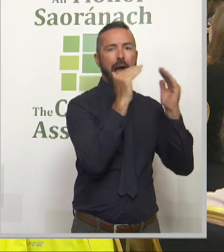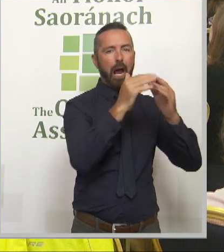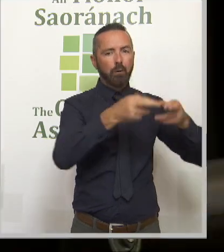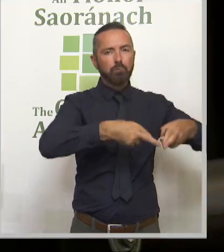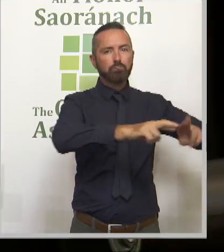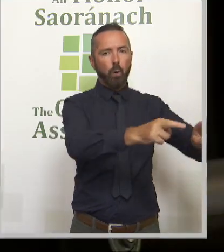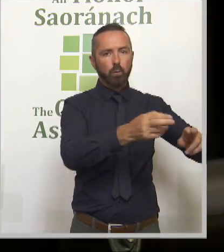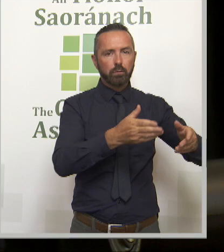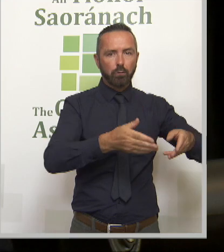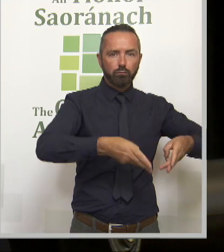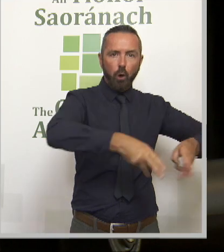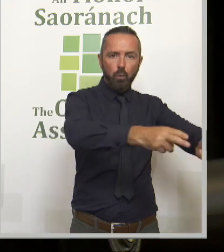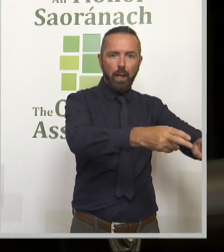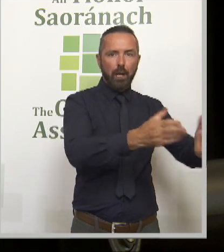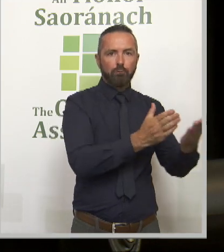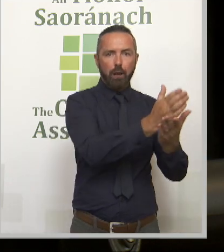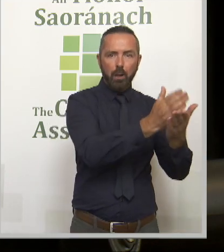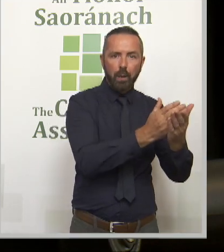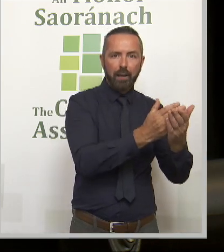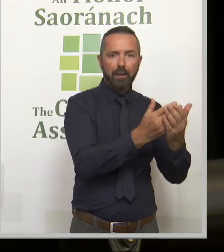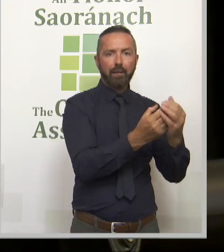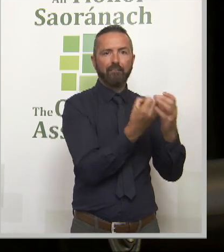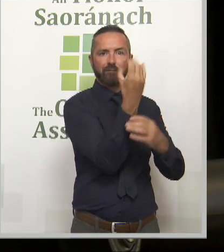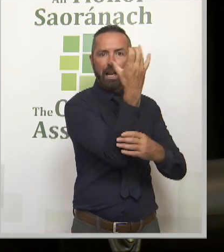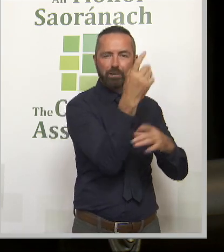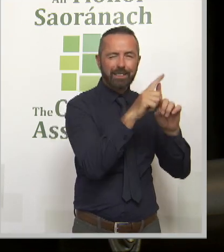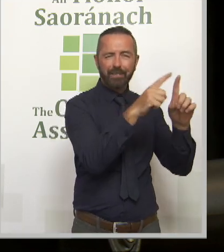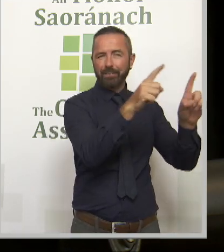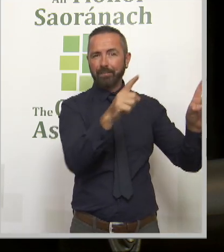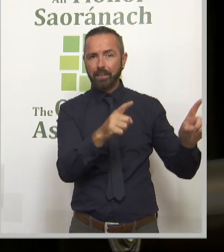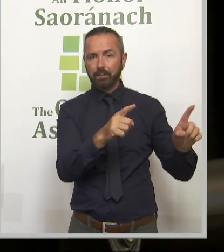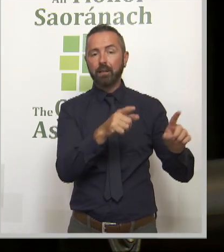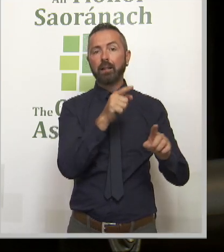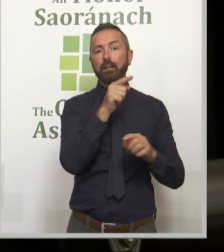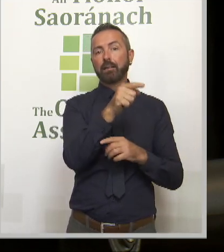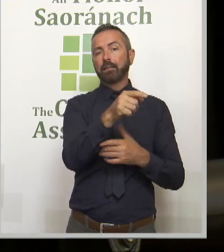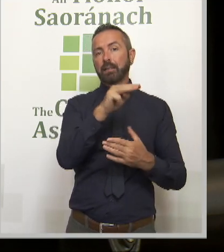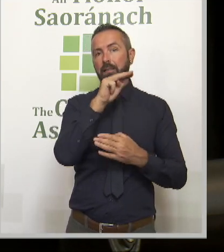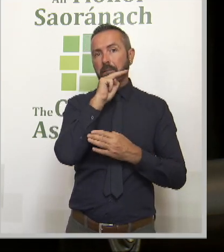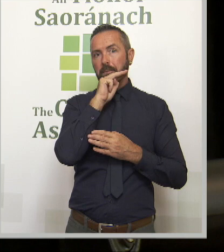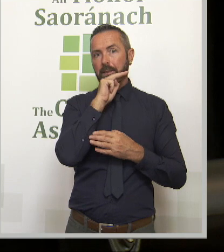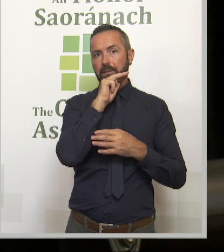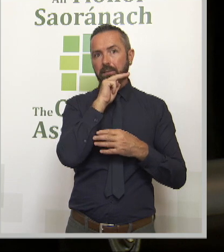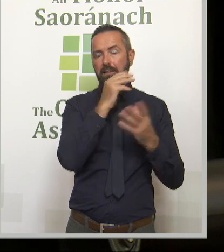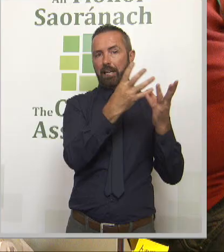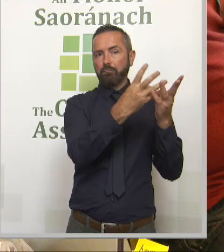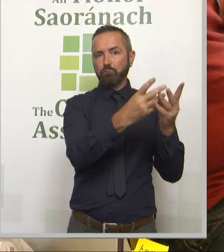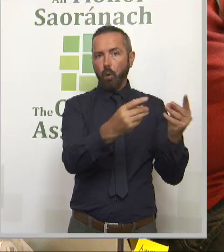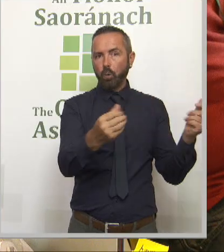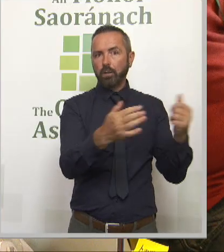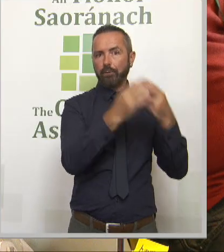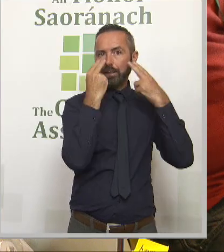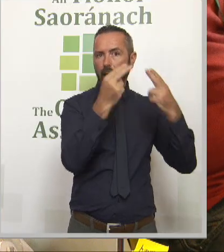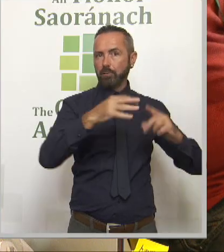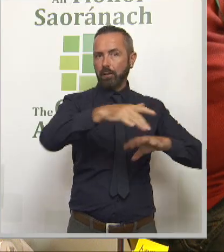runways, railways, factories, seawalls, and so on. And this constitutes an incremental erosion of the natural